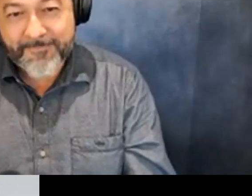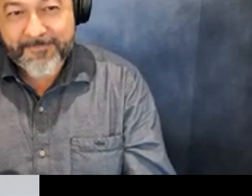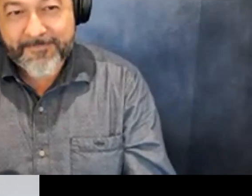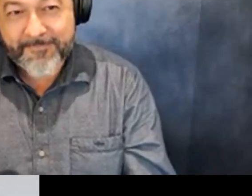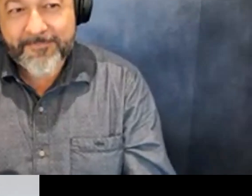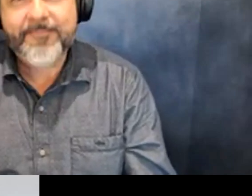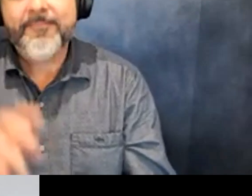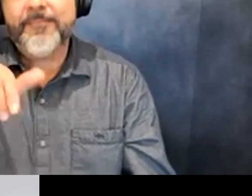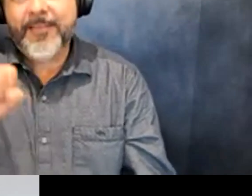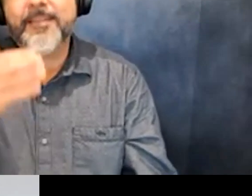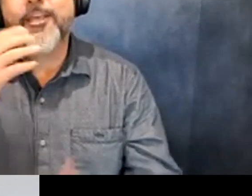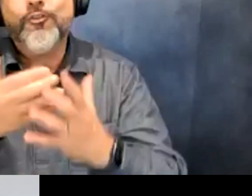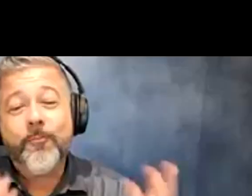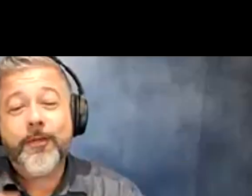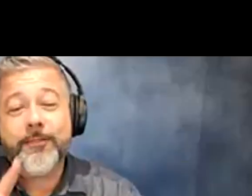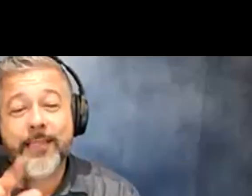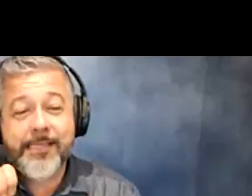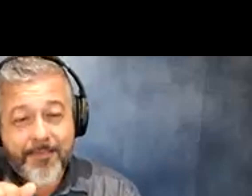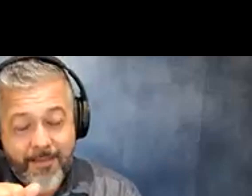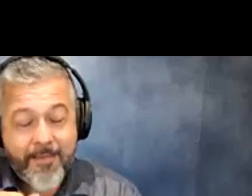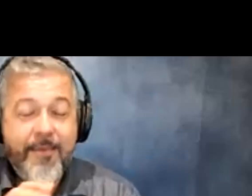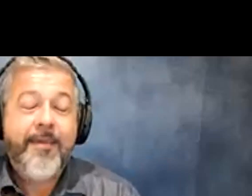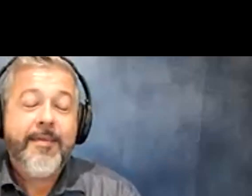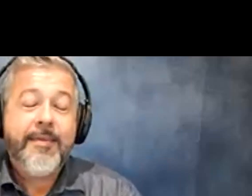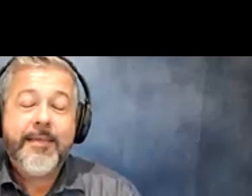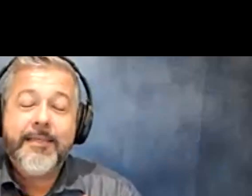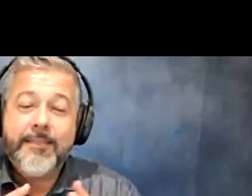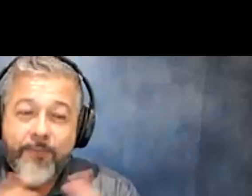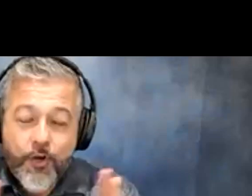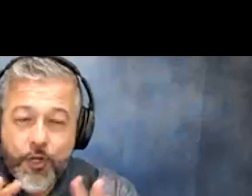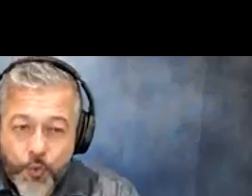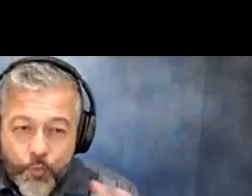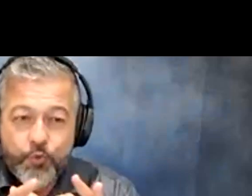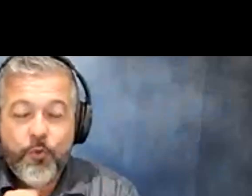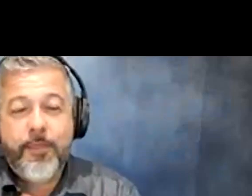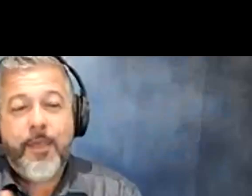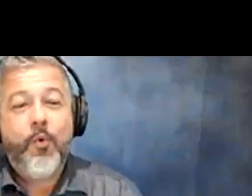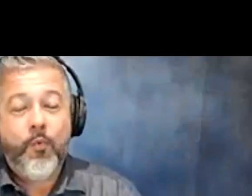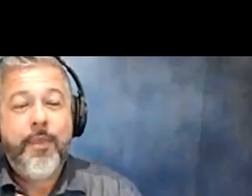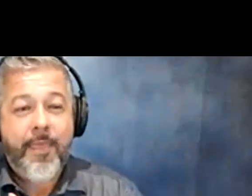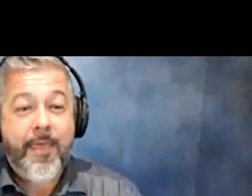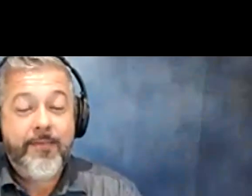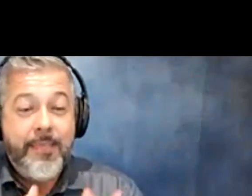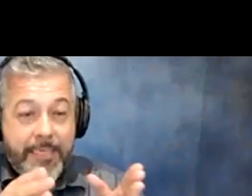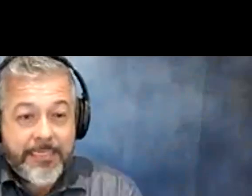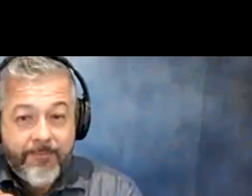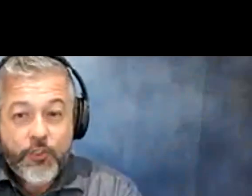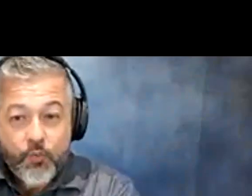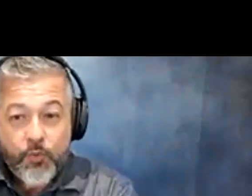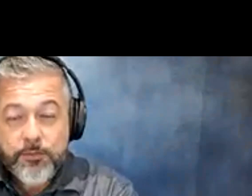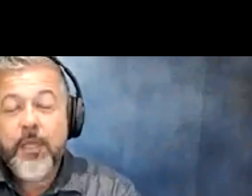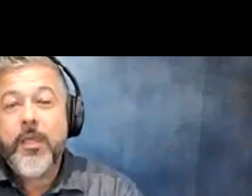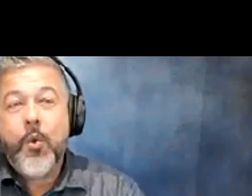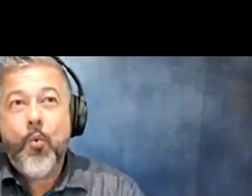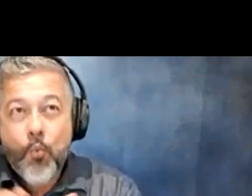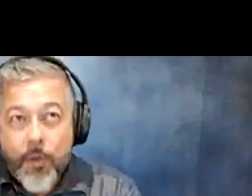Yes, thank you so much, Lisa. And it is so crucial that we have individuals with lived